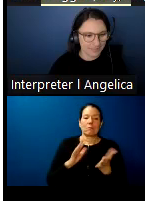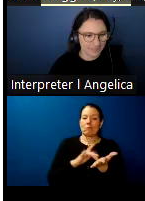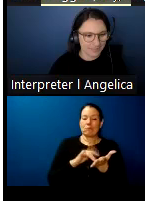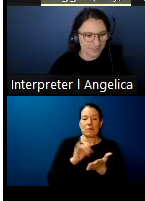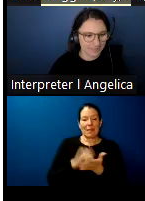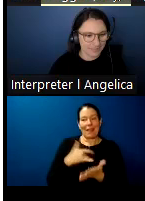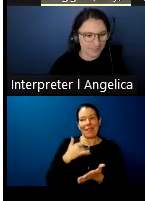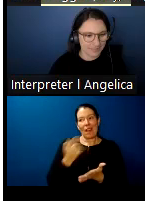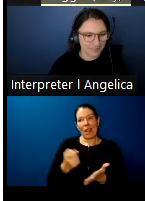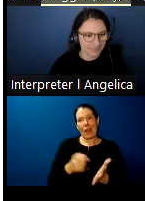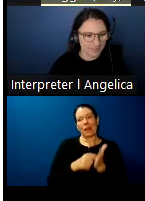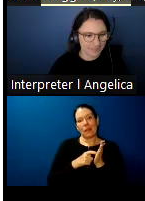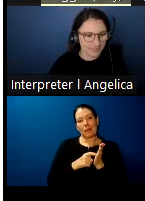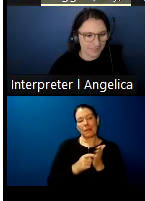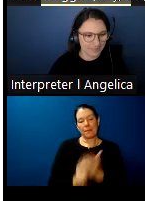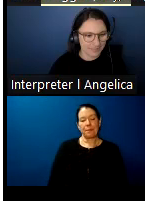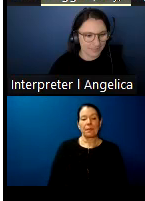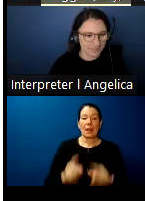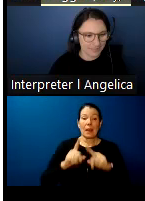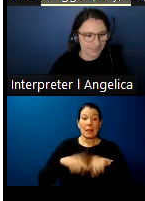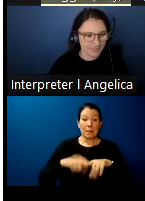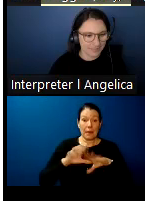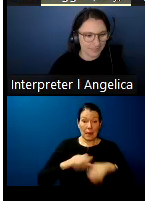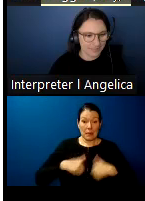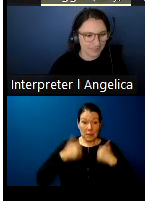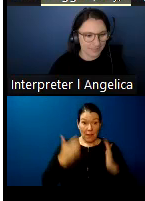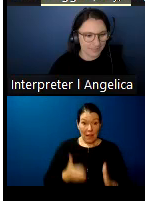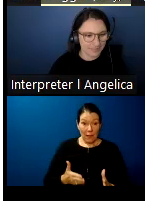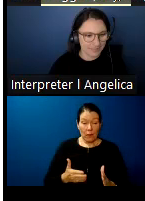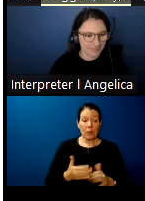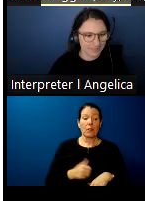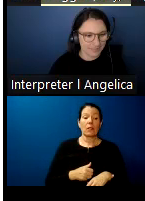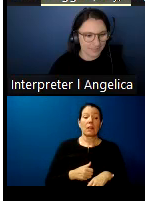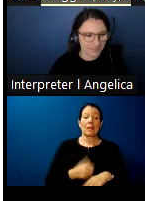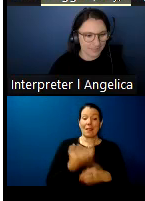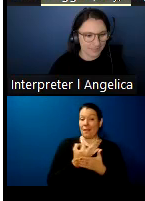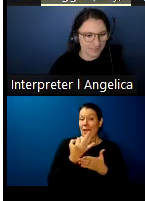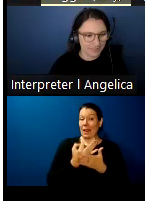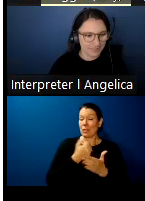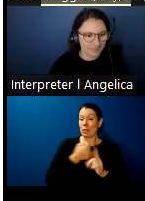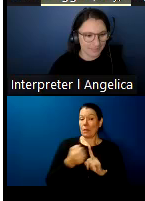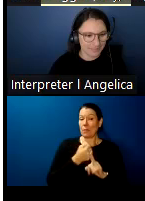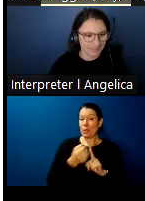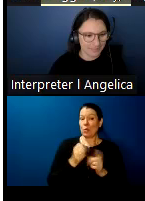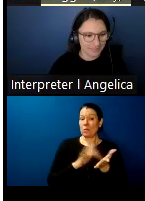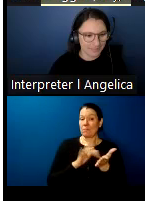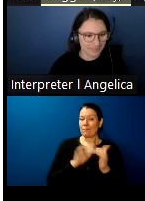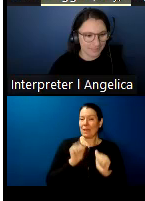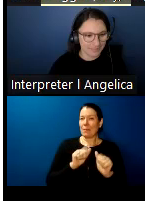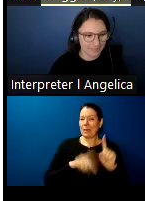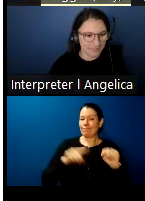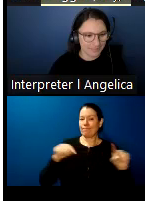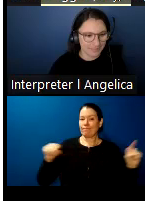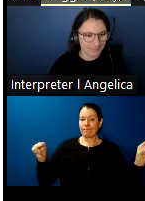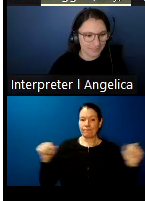were obligated. So depending on the survivor you're working with, this financial abuse could be nuanced.